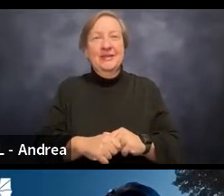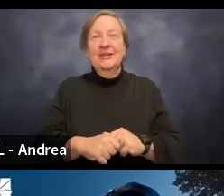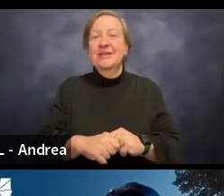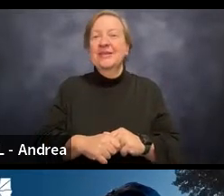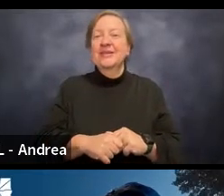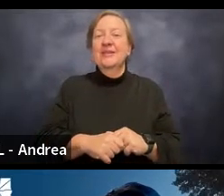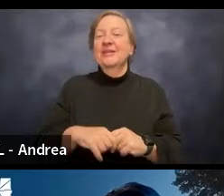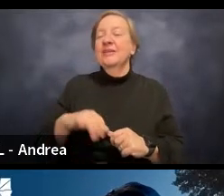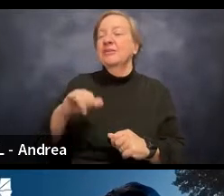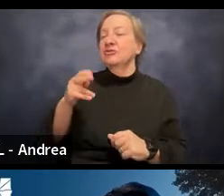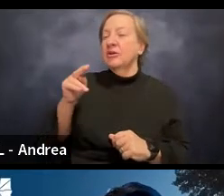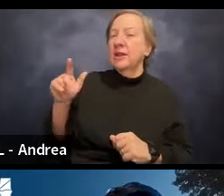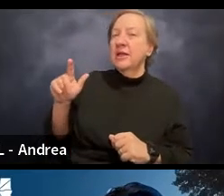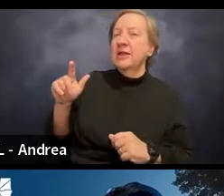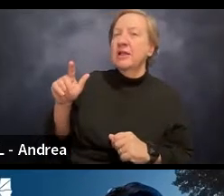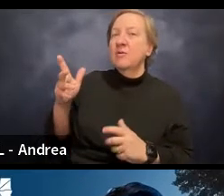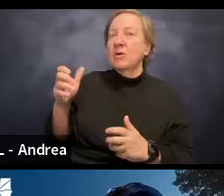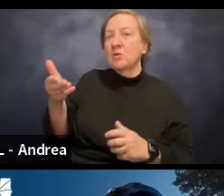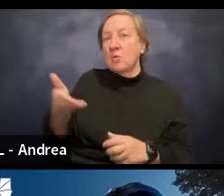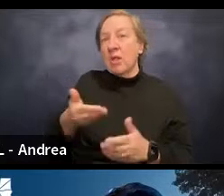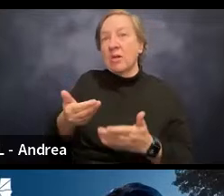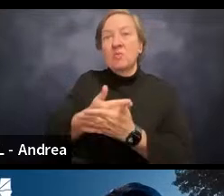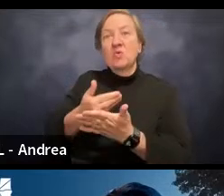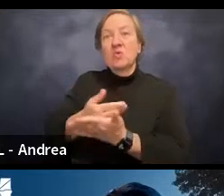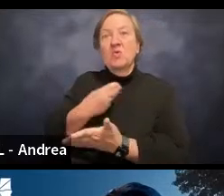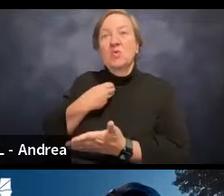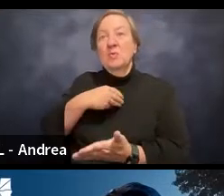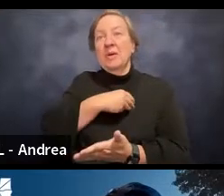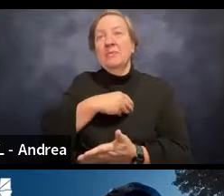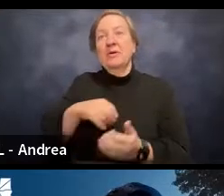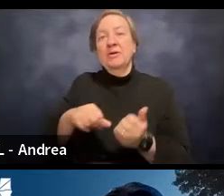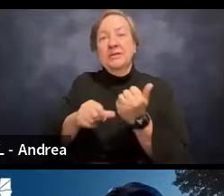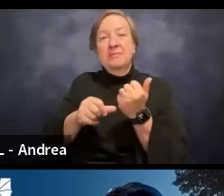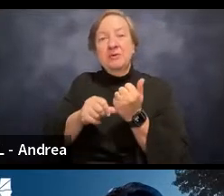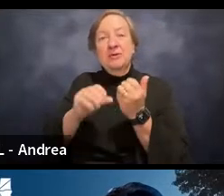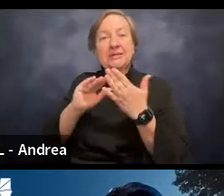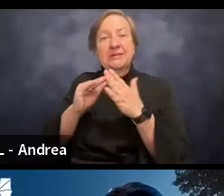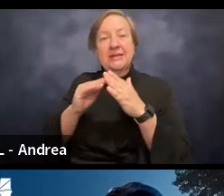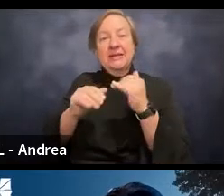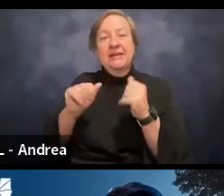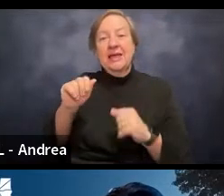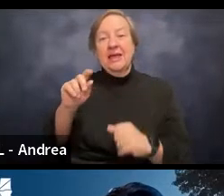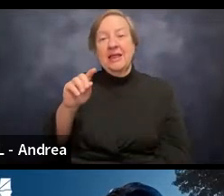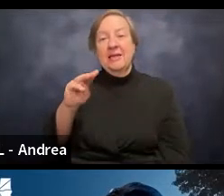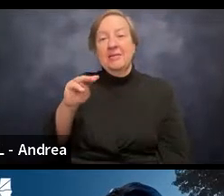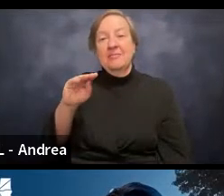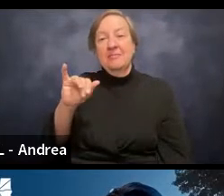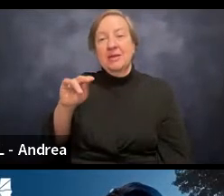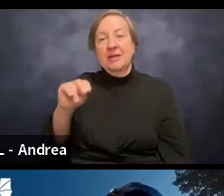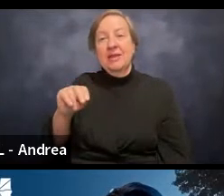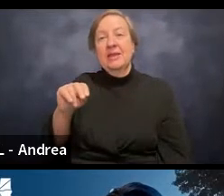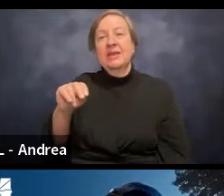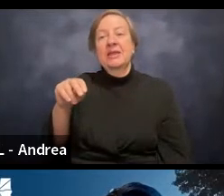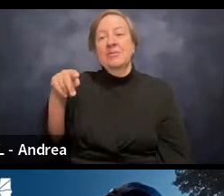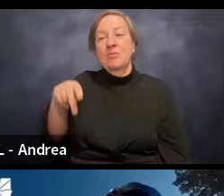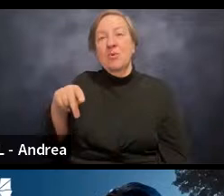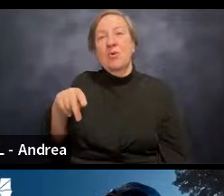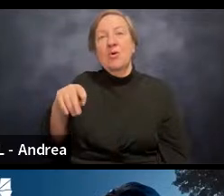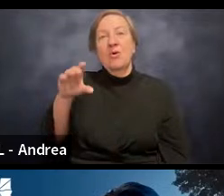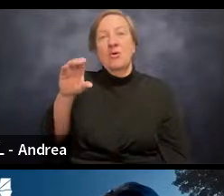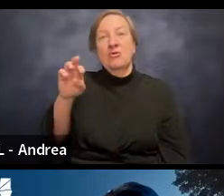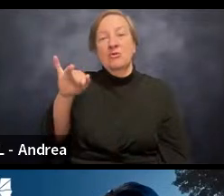welcome our new member, our Deputy City Administrator, Portland, Priya